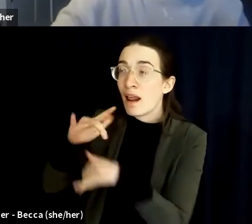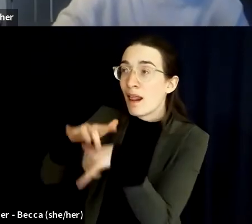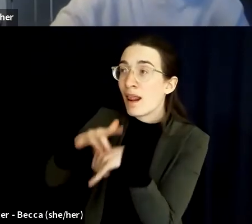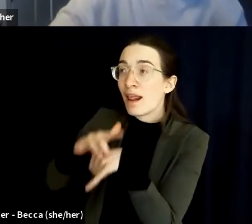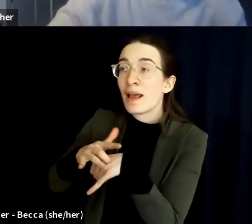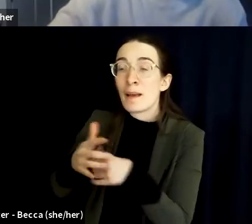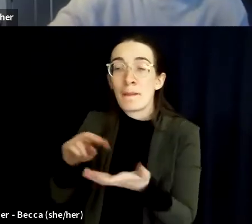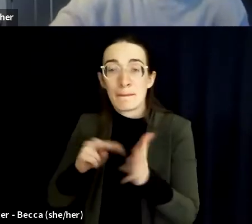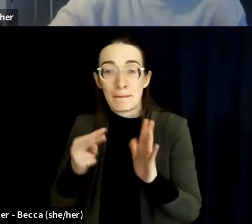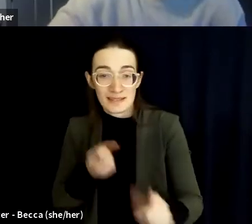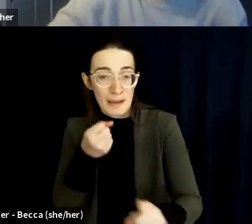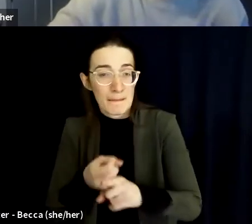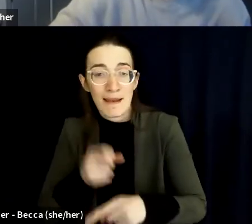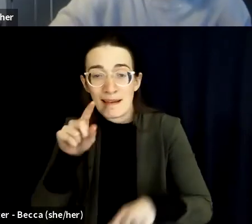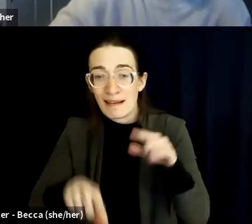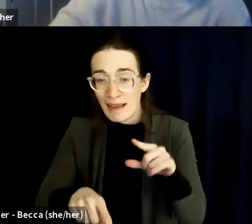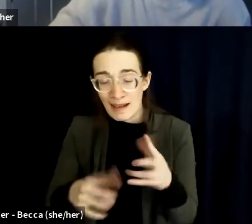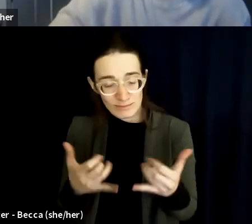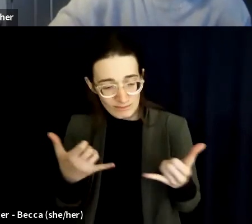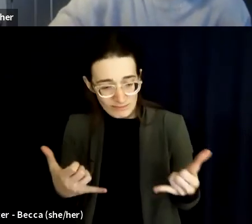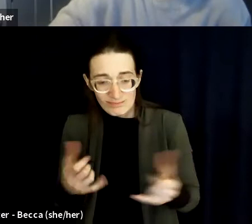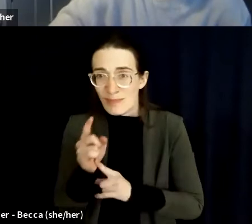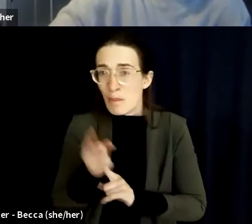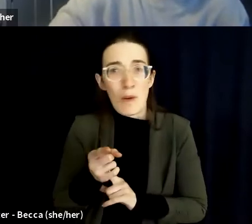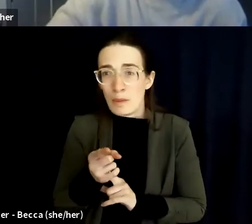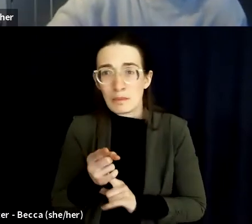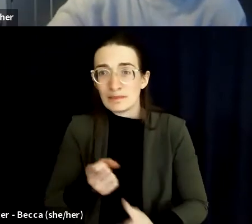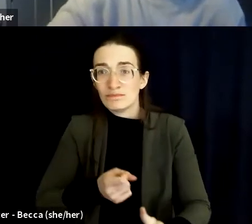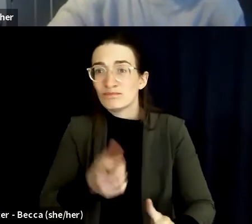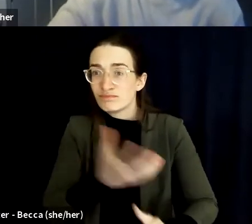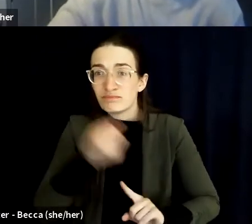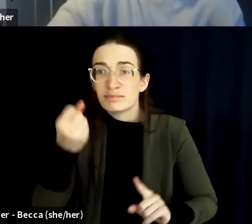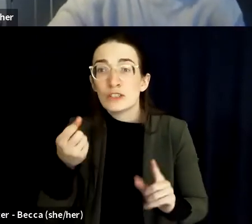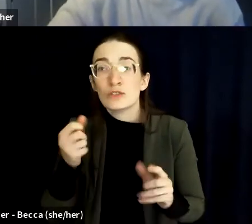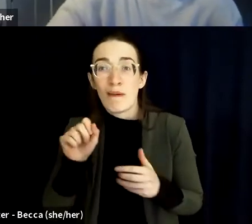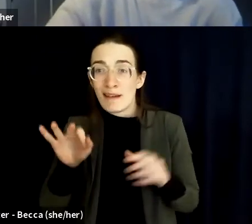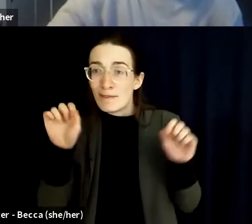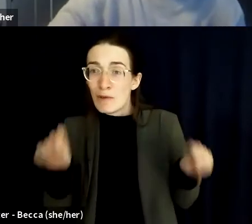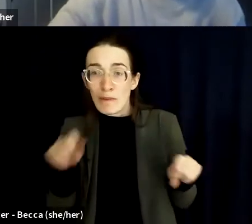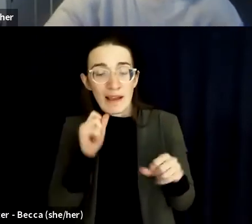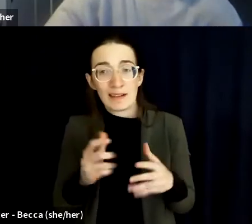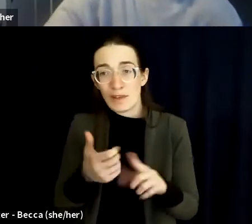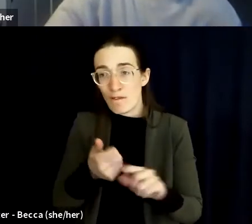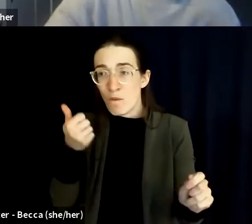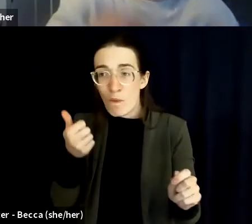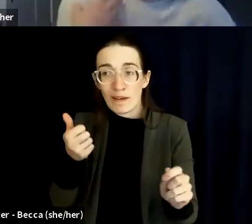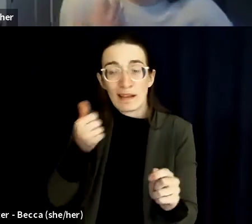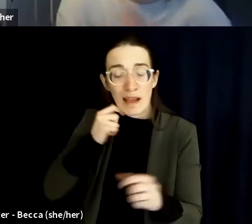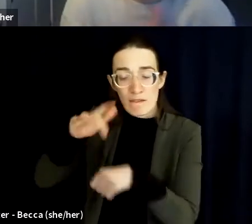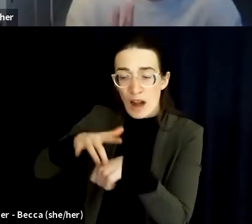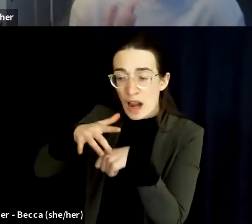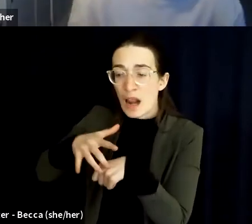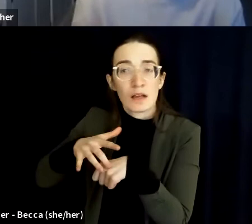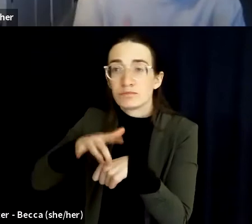present moment. So if you can, try to avoid dwelling and use reflection to understand how the